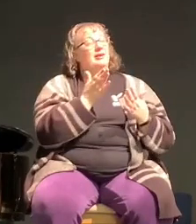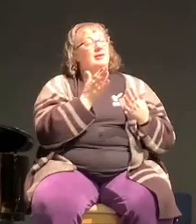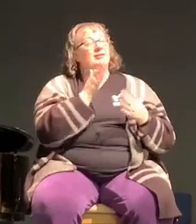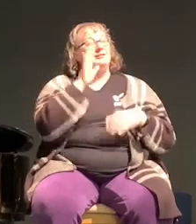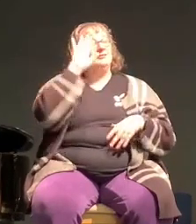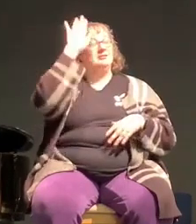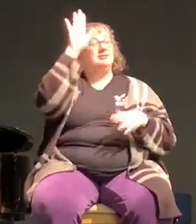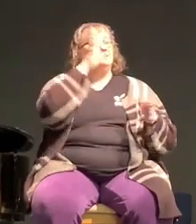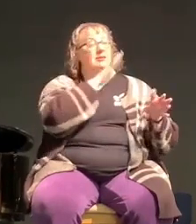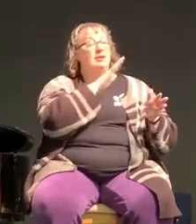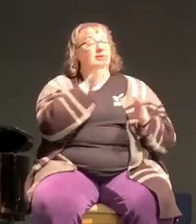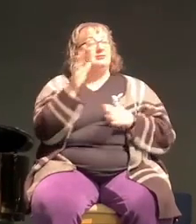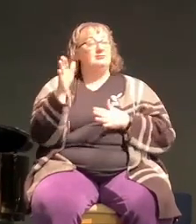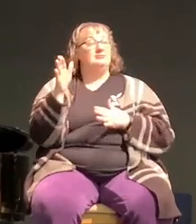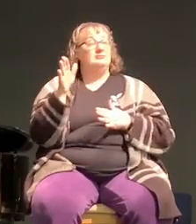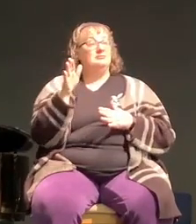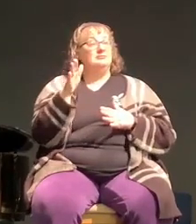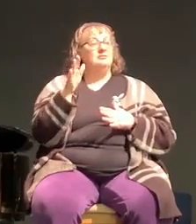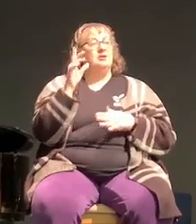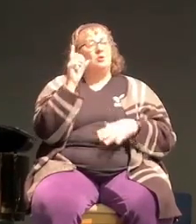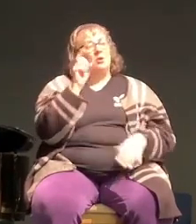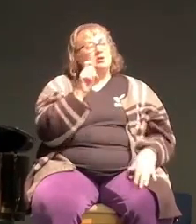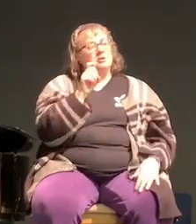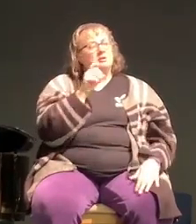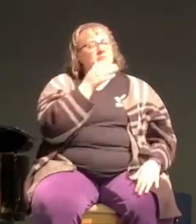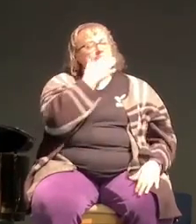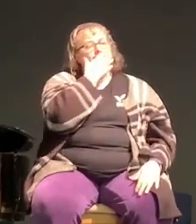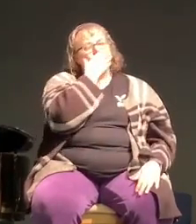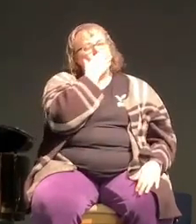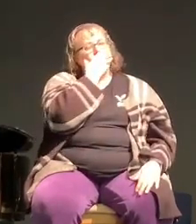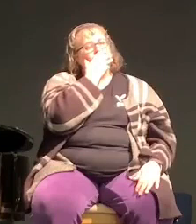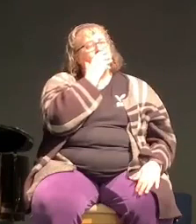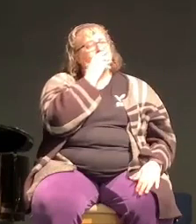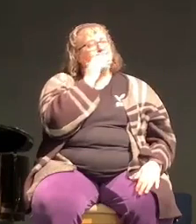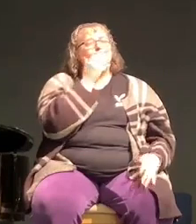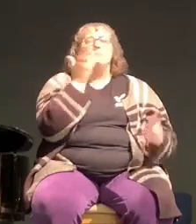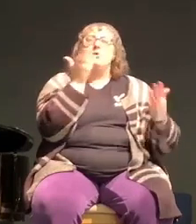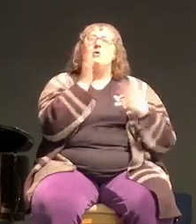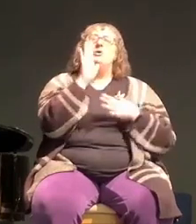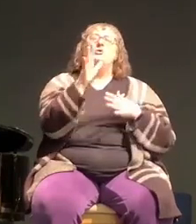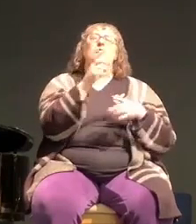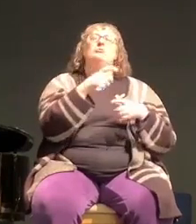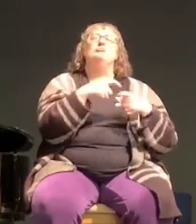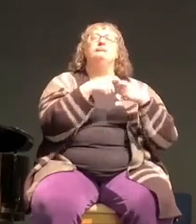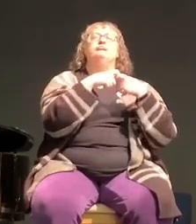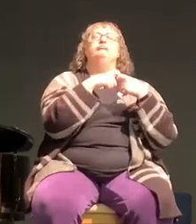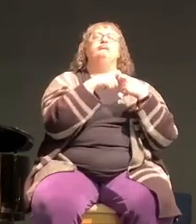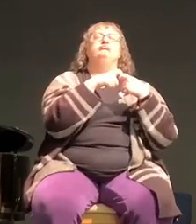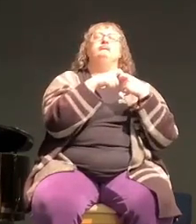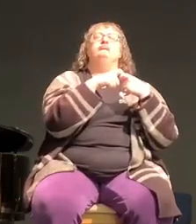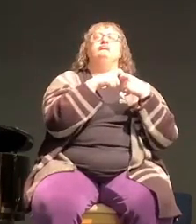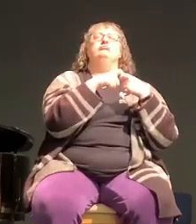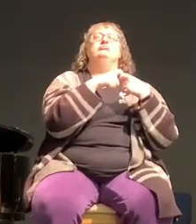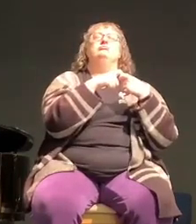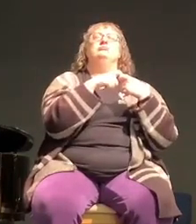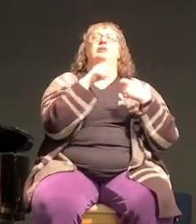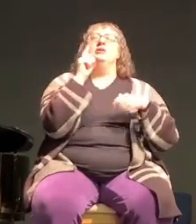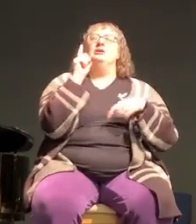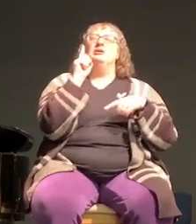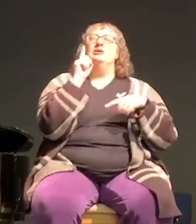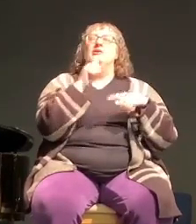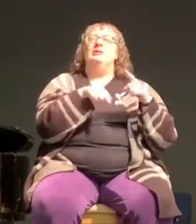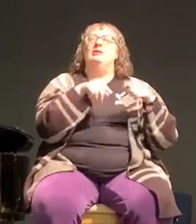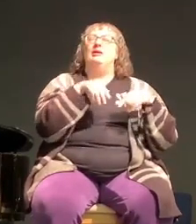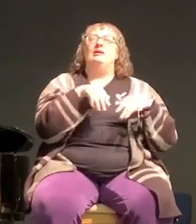my plan. So the question is, what are you holding on to that you just can't get rid